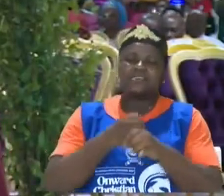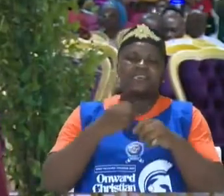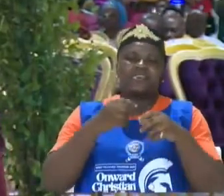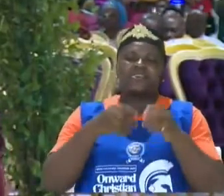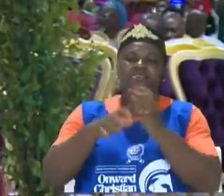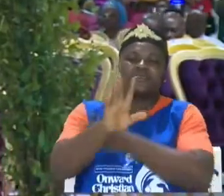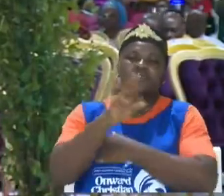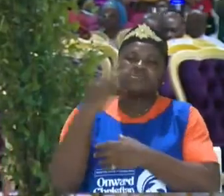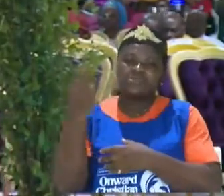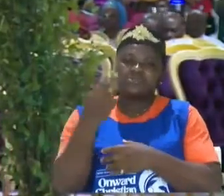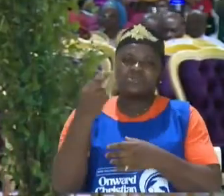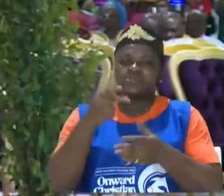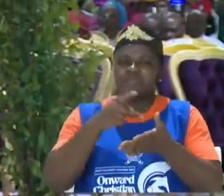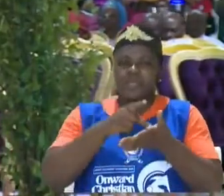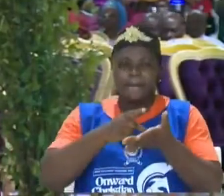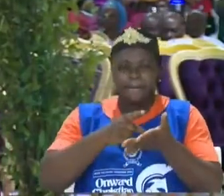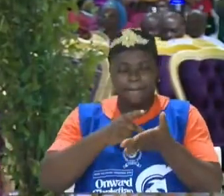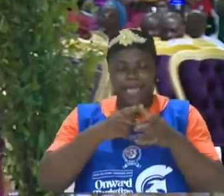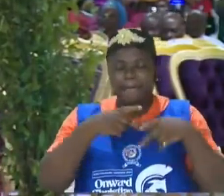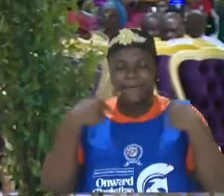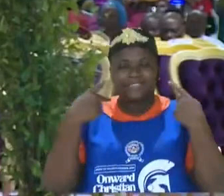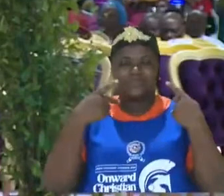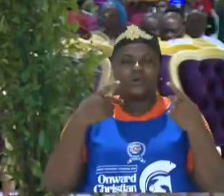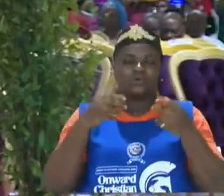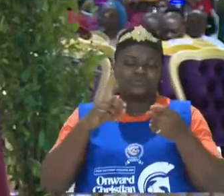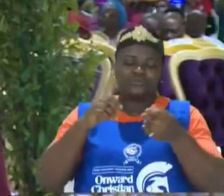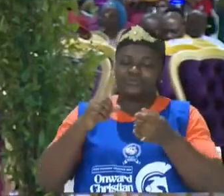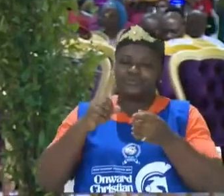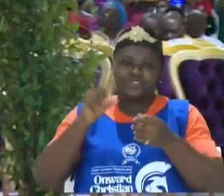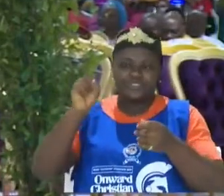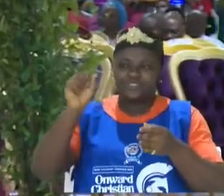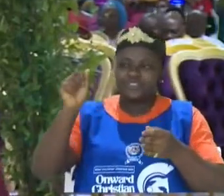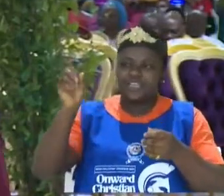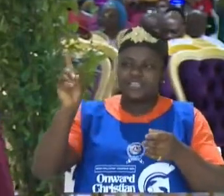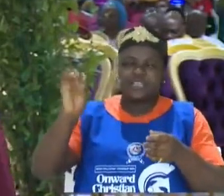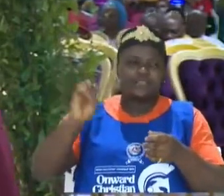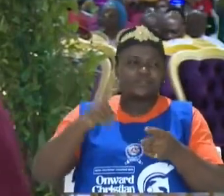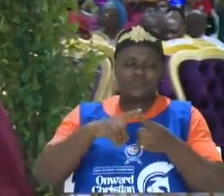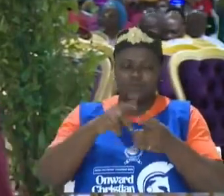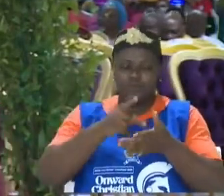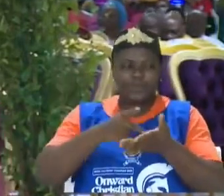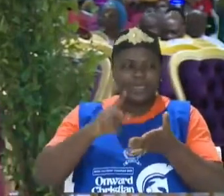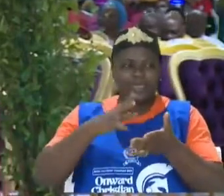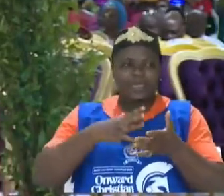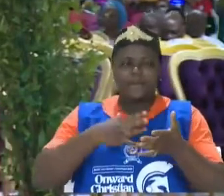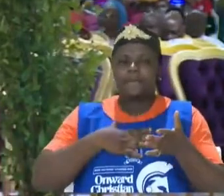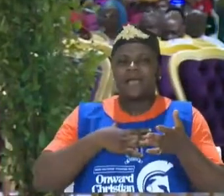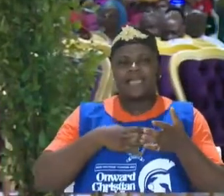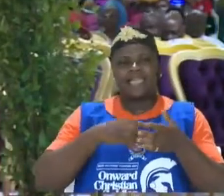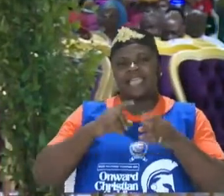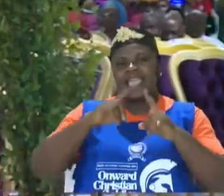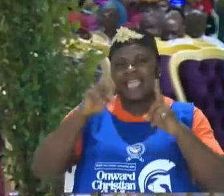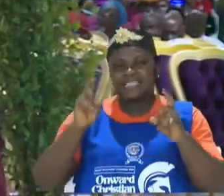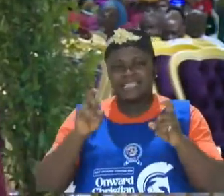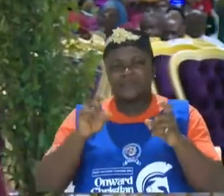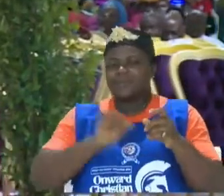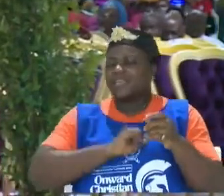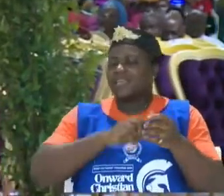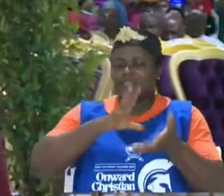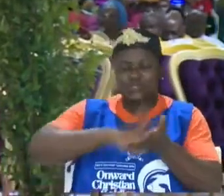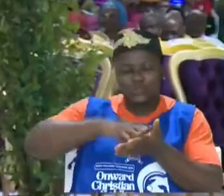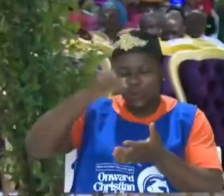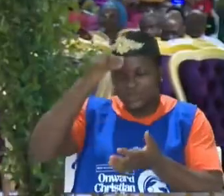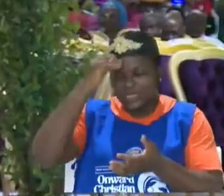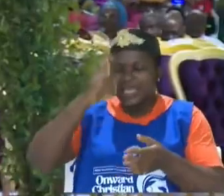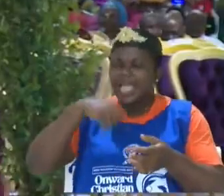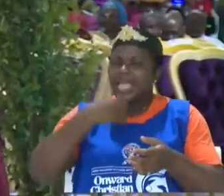of my NECO fee because I couldn't afford WAEC. So I sat down for NECO. I studied. I burned midnight candles. So I told God, I